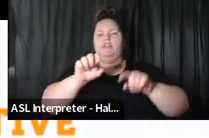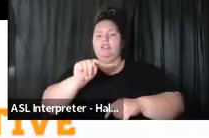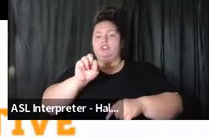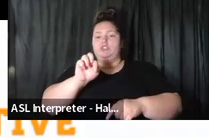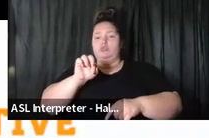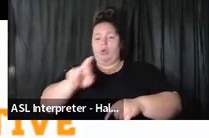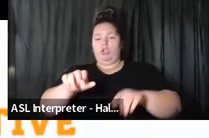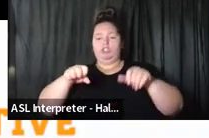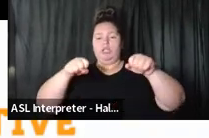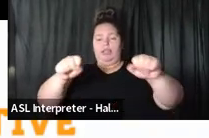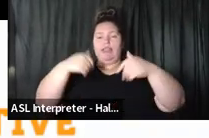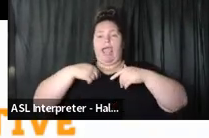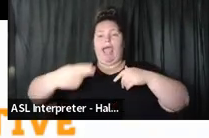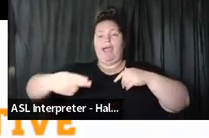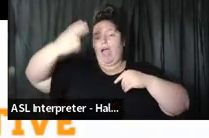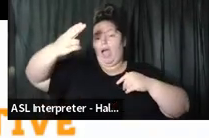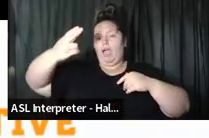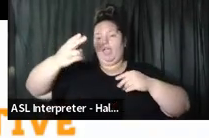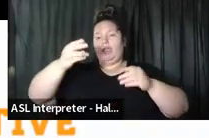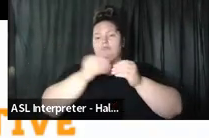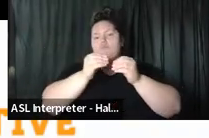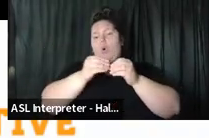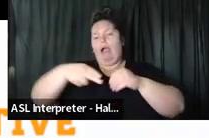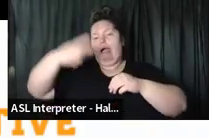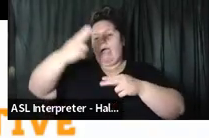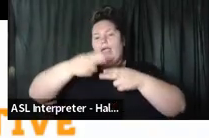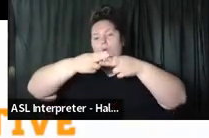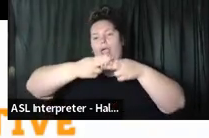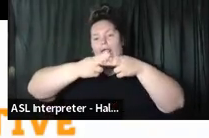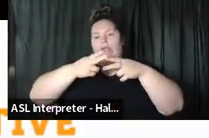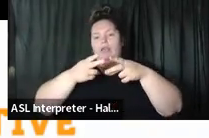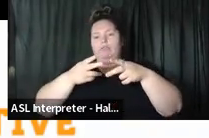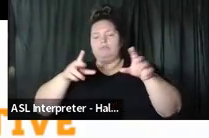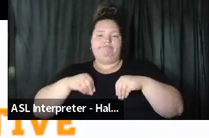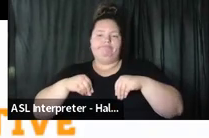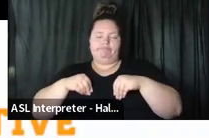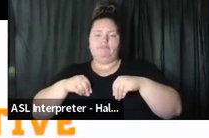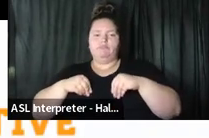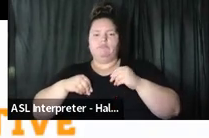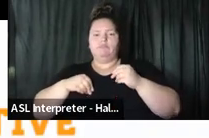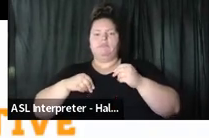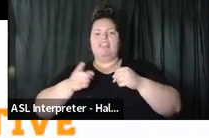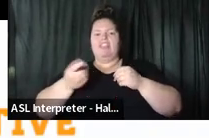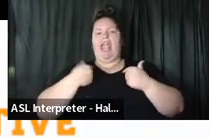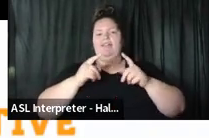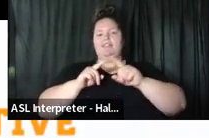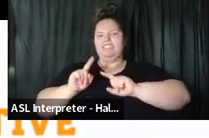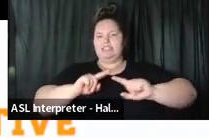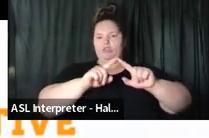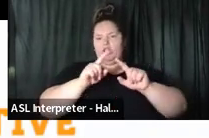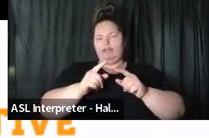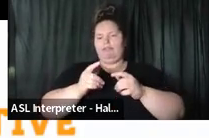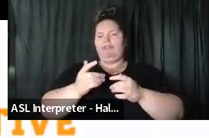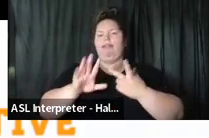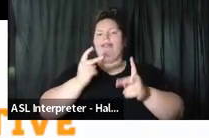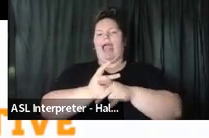they have like a higher weight capacity than standard strollers. And then They just have like a different type of cushion and